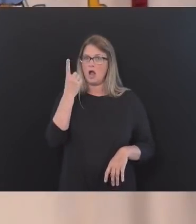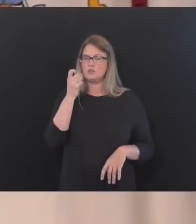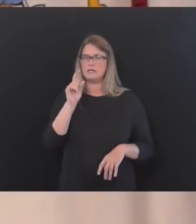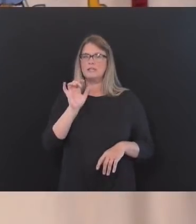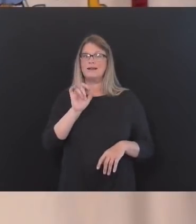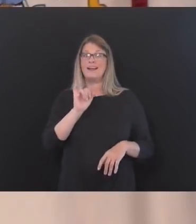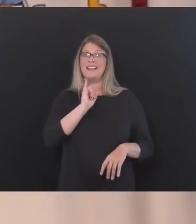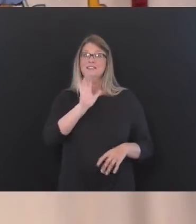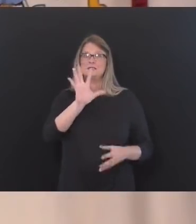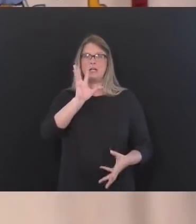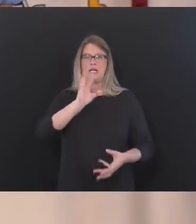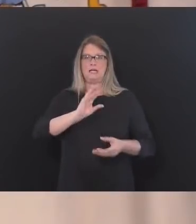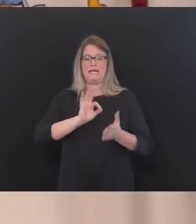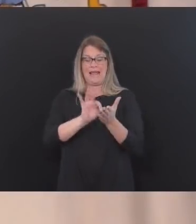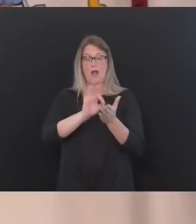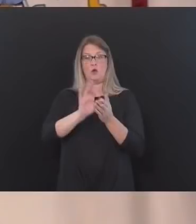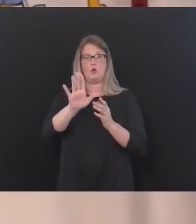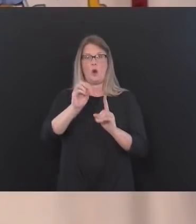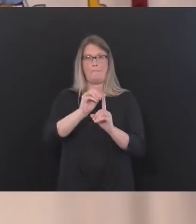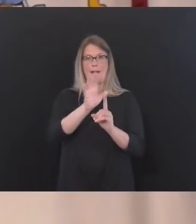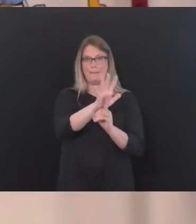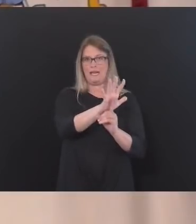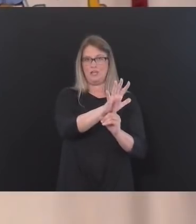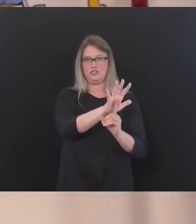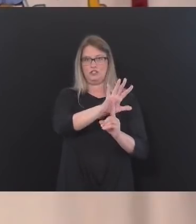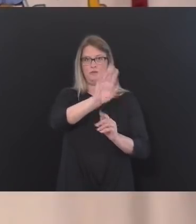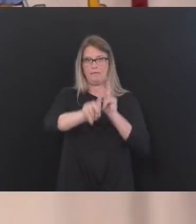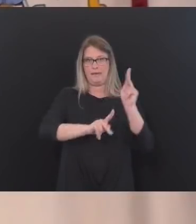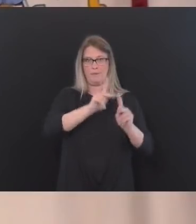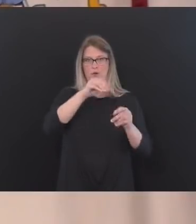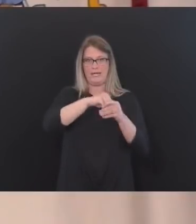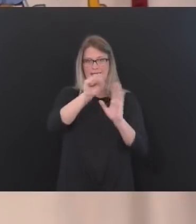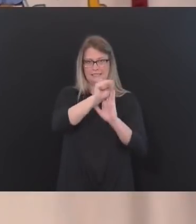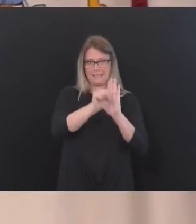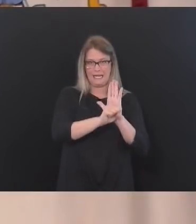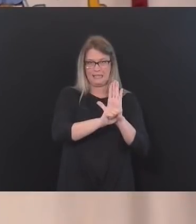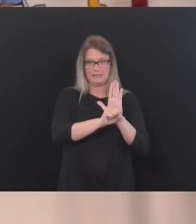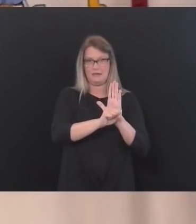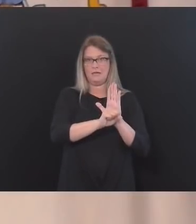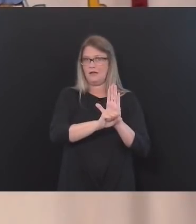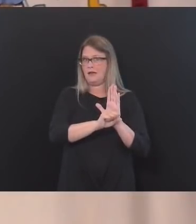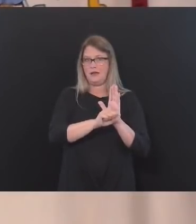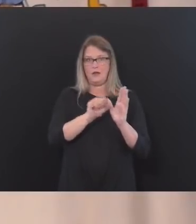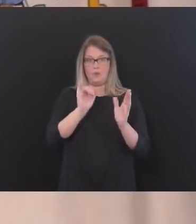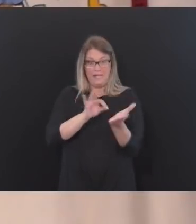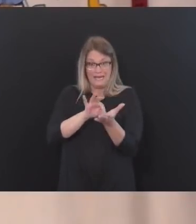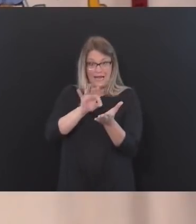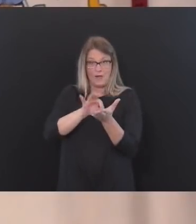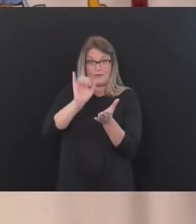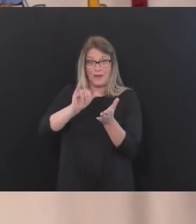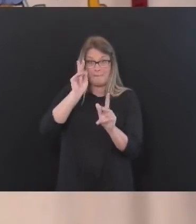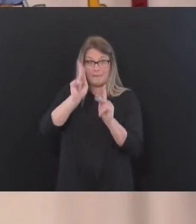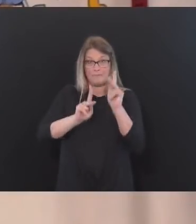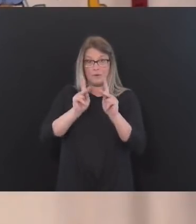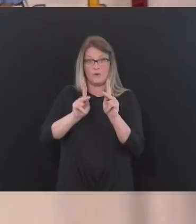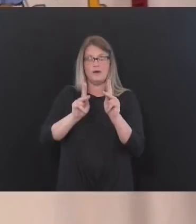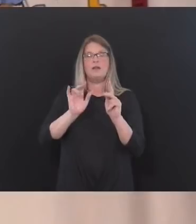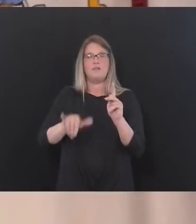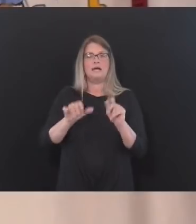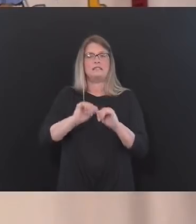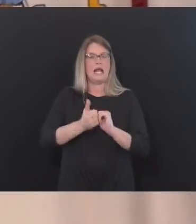total population versus your total population of the other states. It's the only way that it can be done in an appropriate manner.